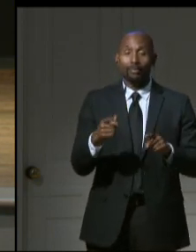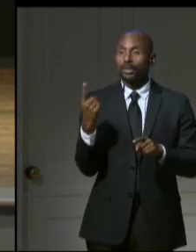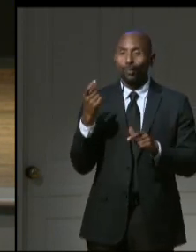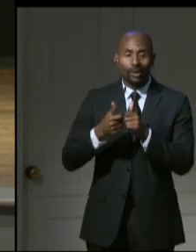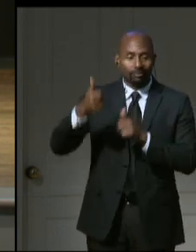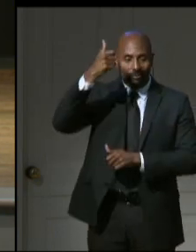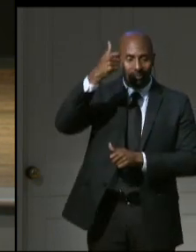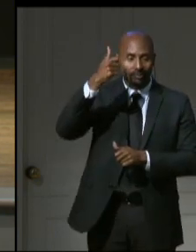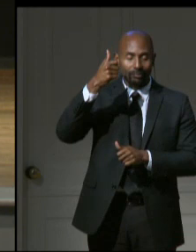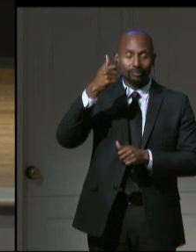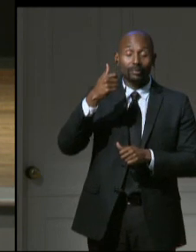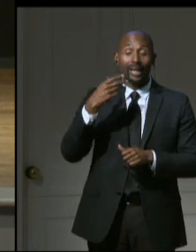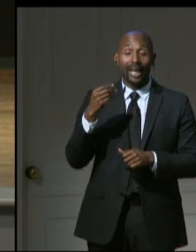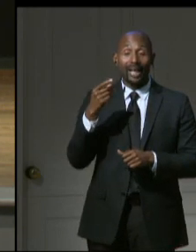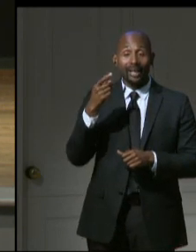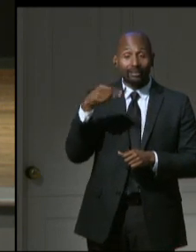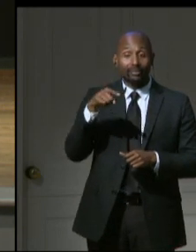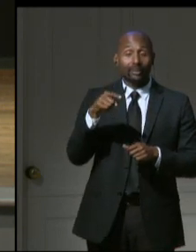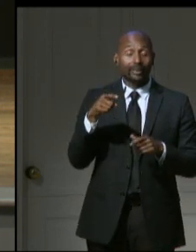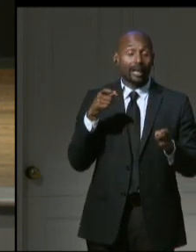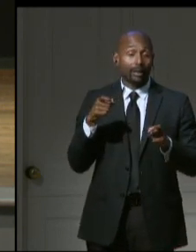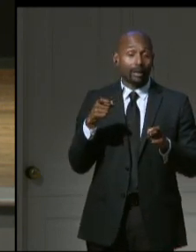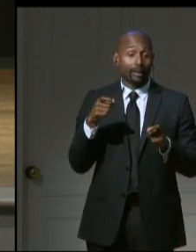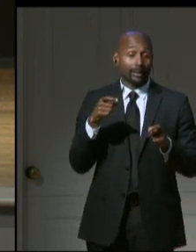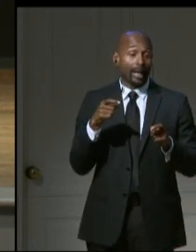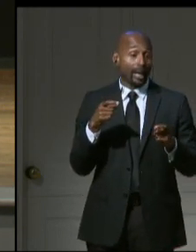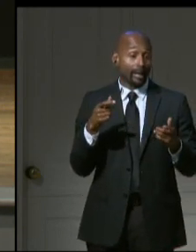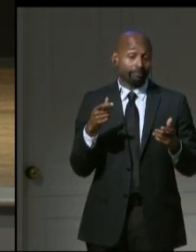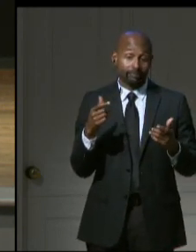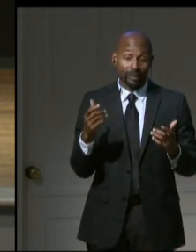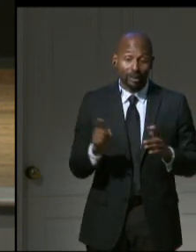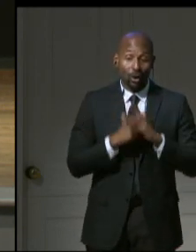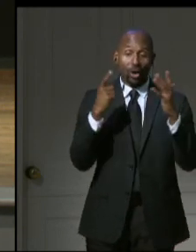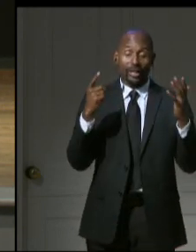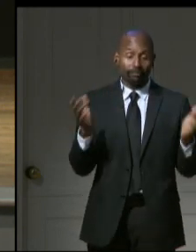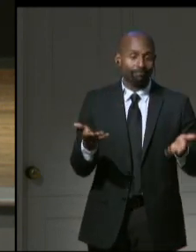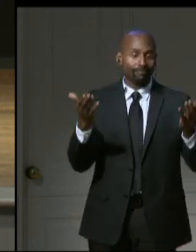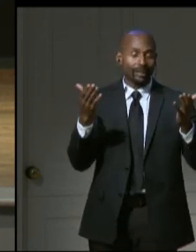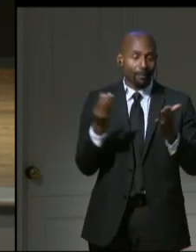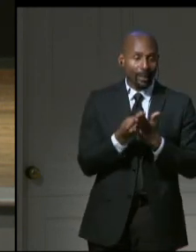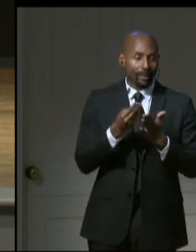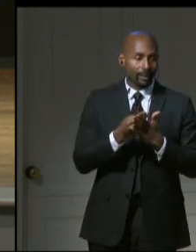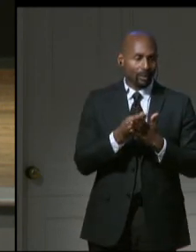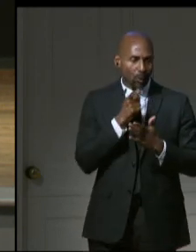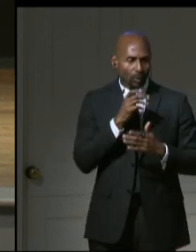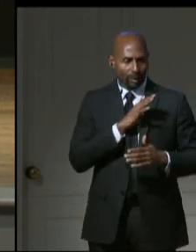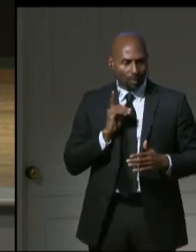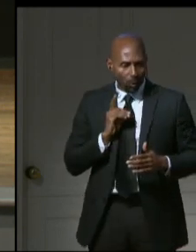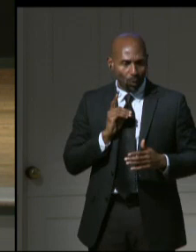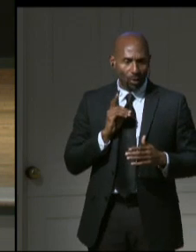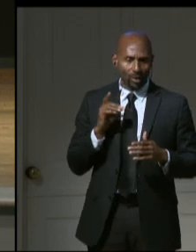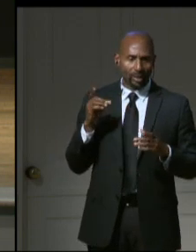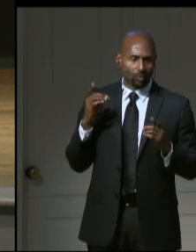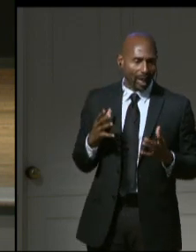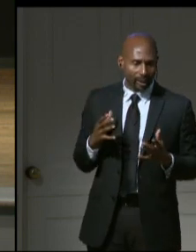managed to start the money up. Was it the board? Was it the director? Who did this?